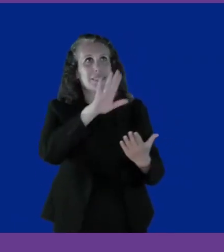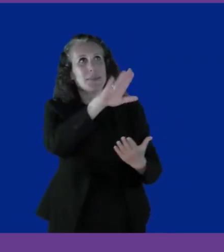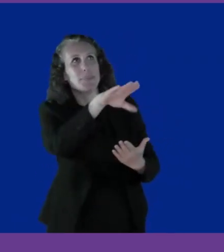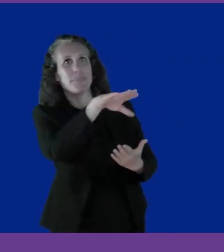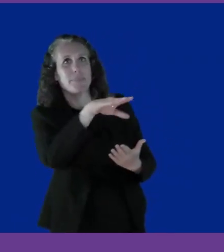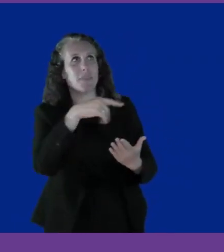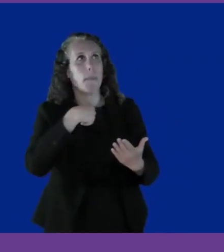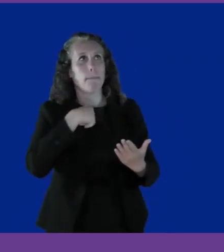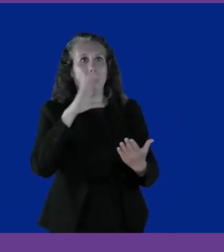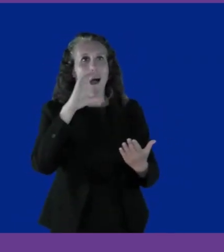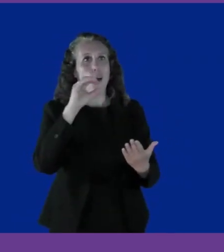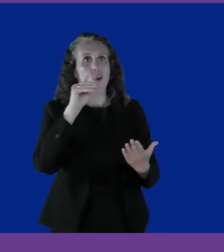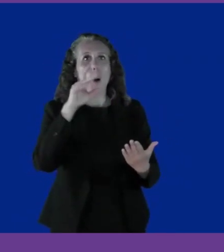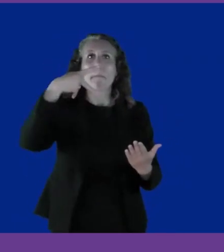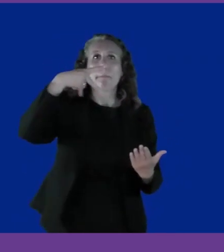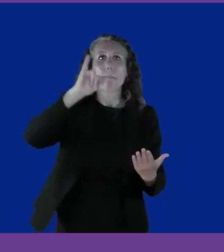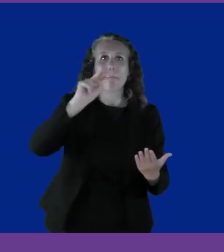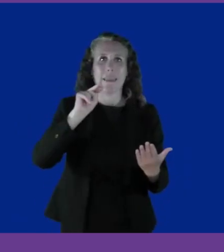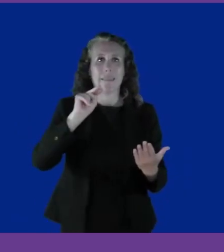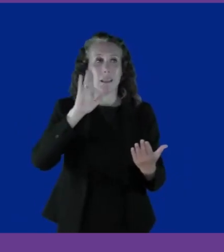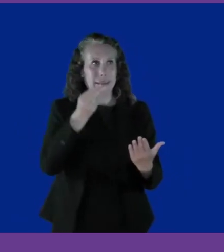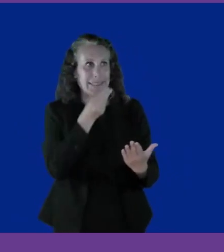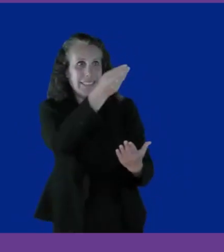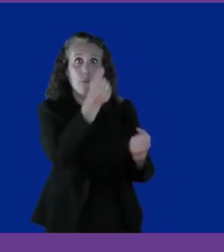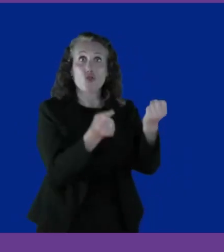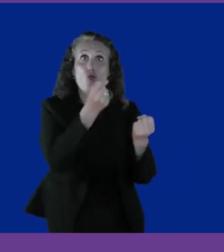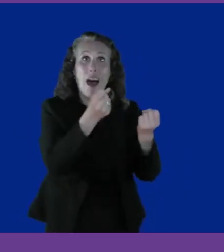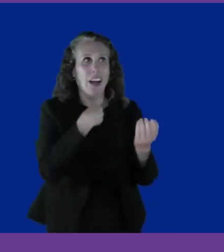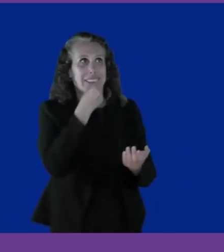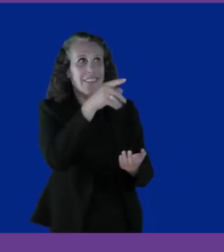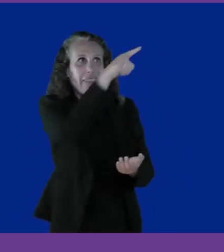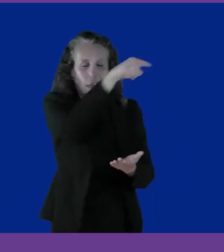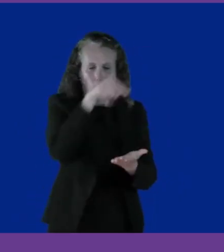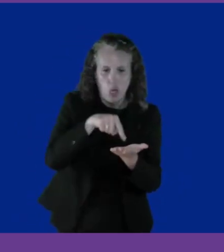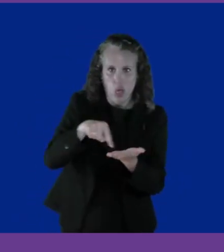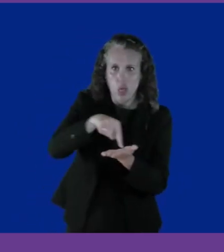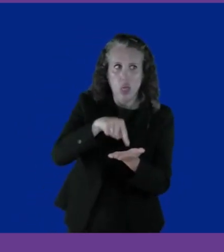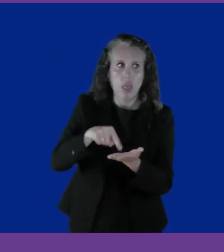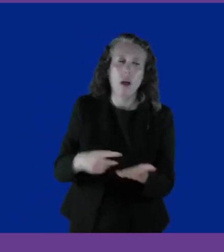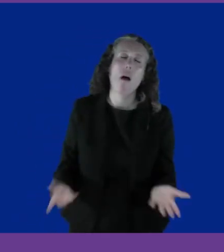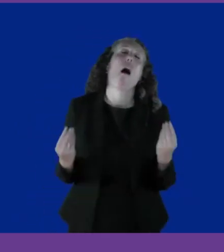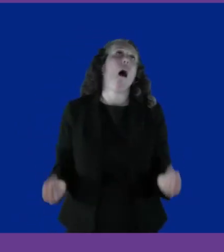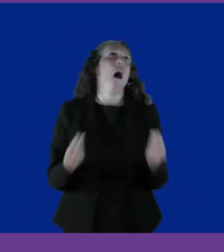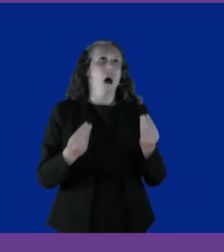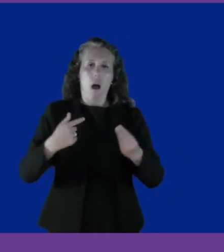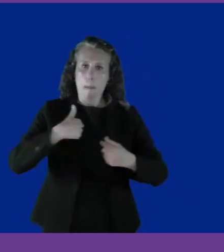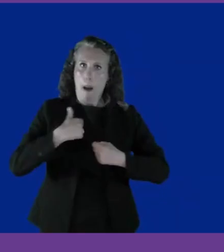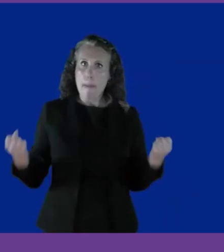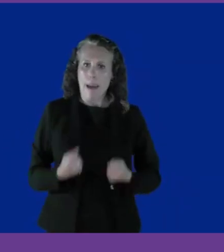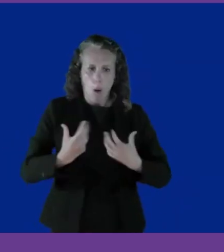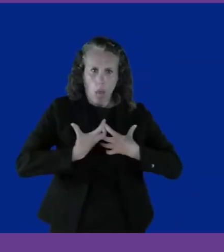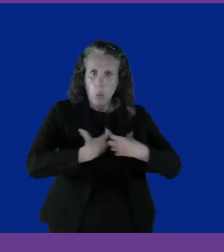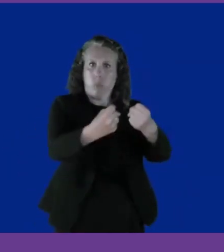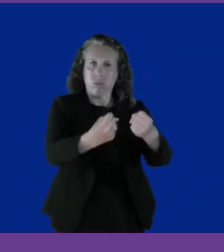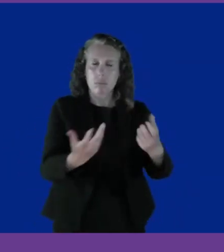banking card to the taxi driver. I mean, this is not only a deeply frustrating and disempowering moment, which it